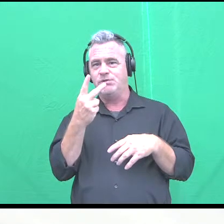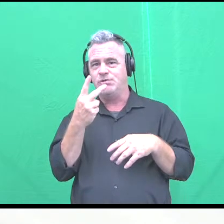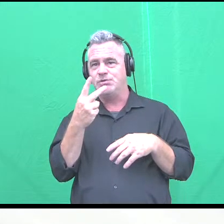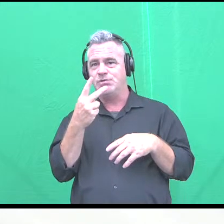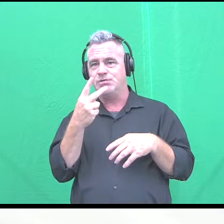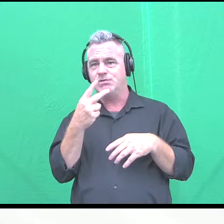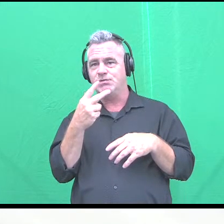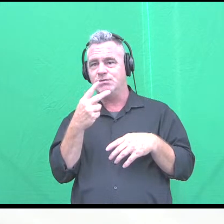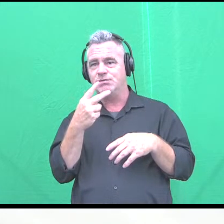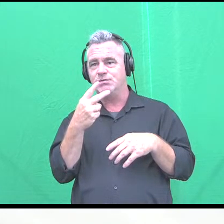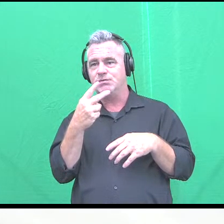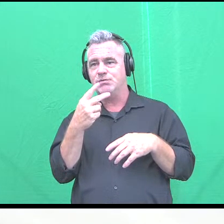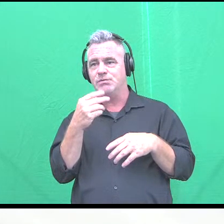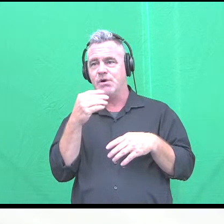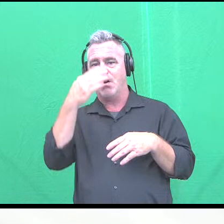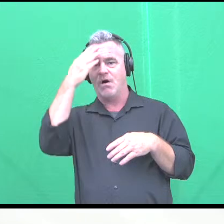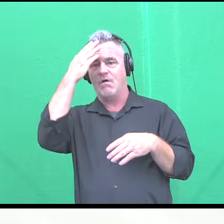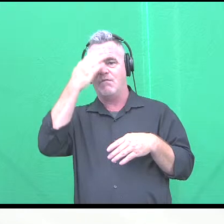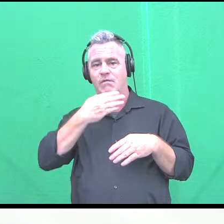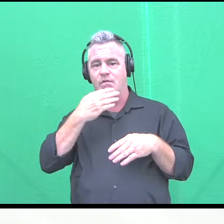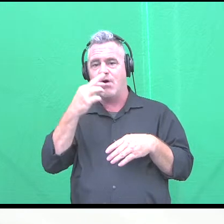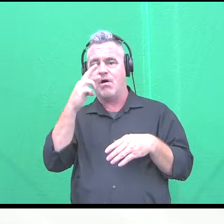Center, and that was